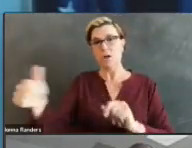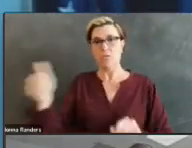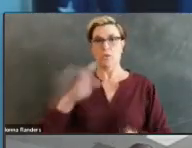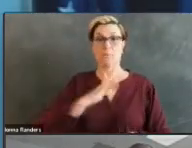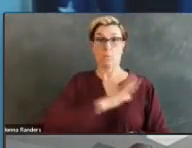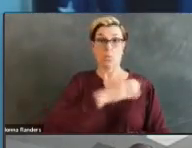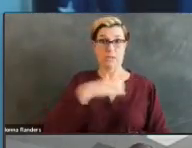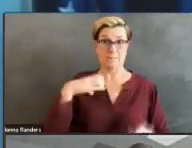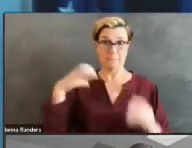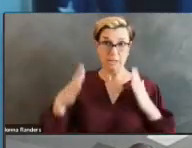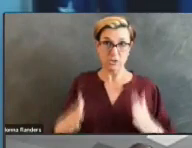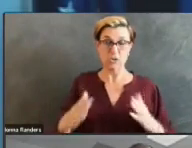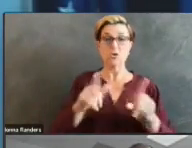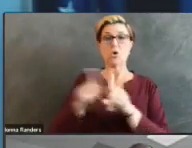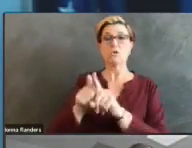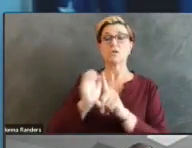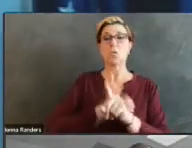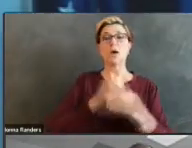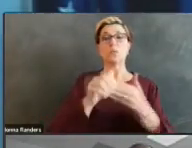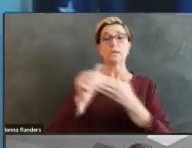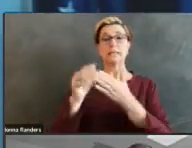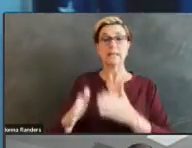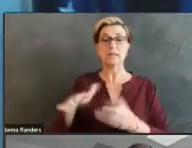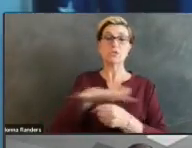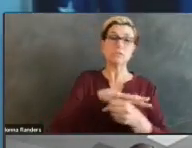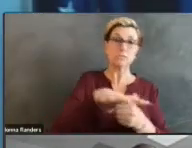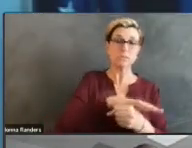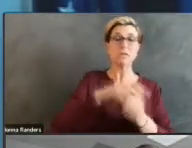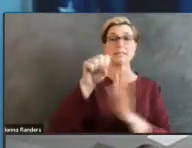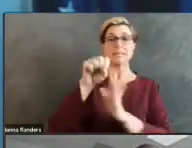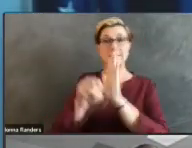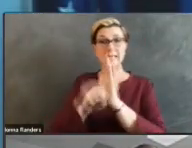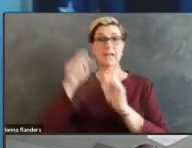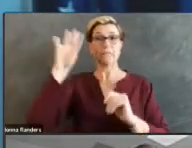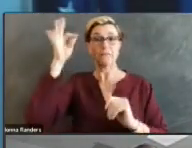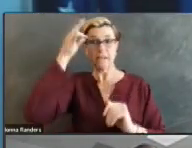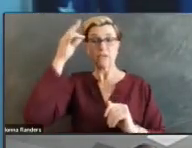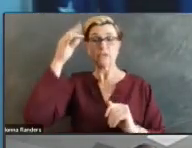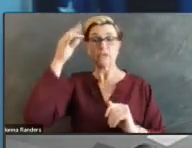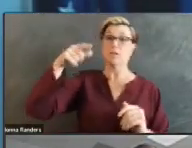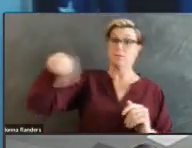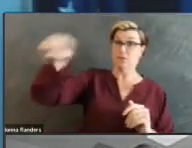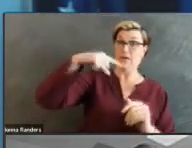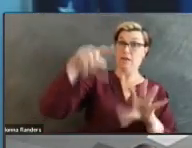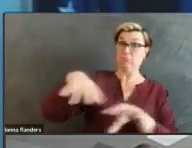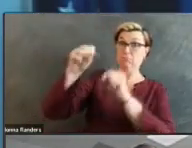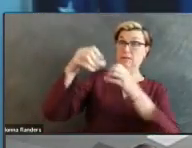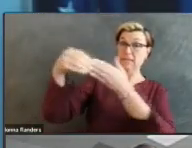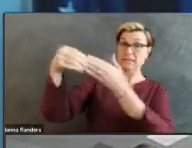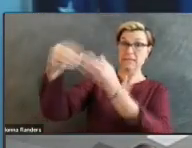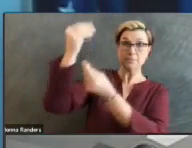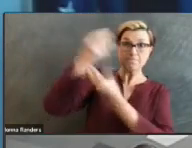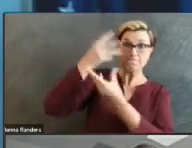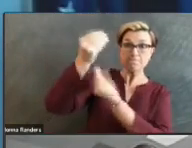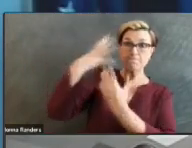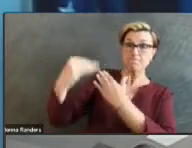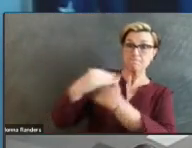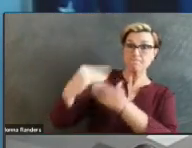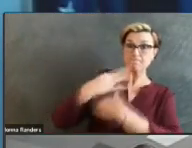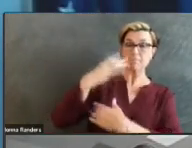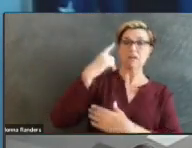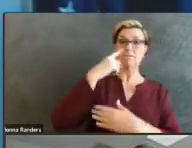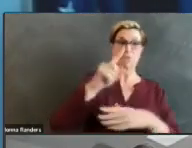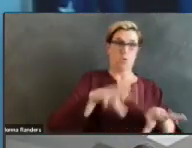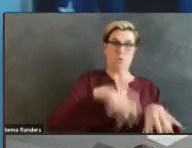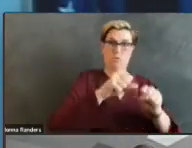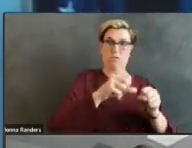and local level for their ongoing leadership, vision, and direction. And most of all, I want to thank the employees